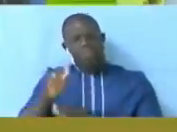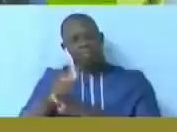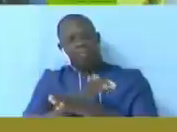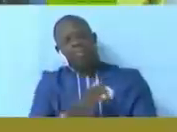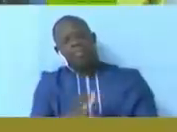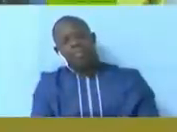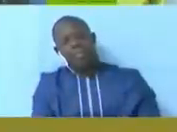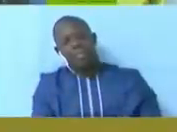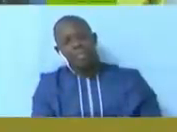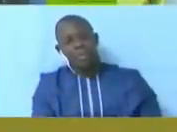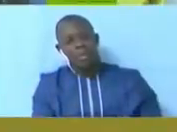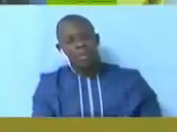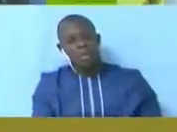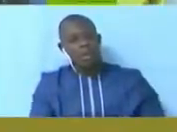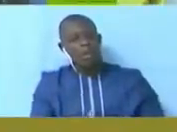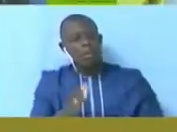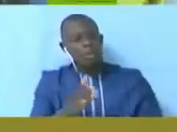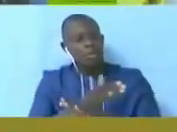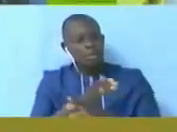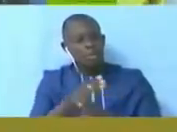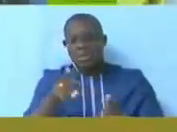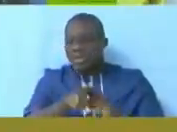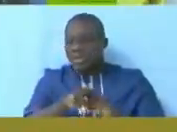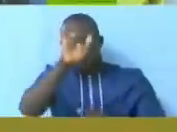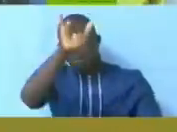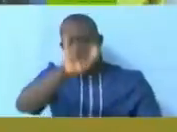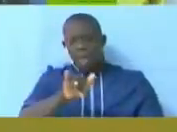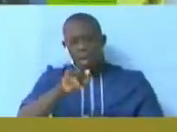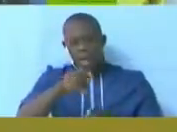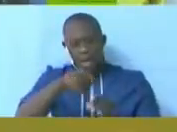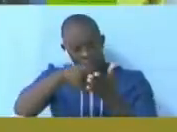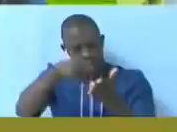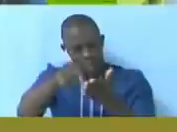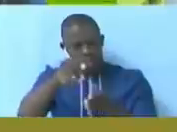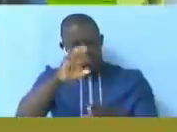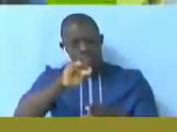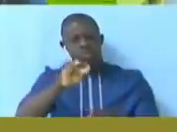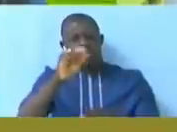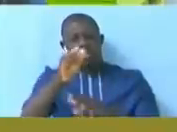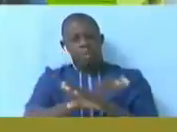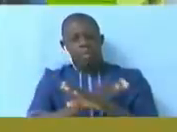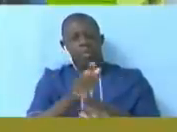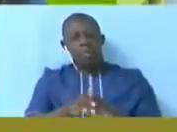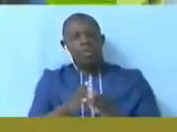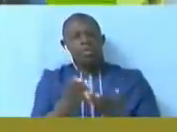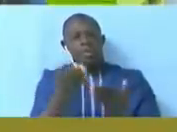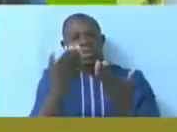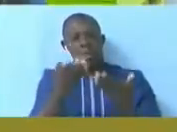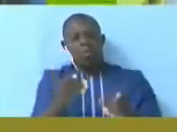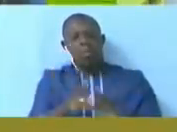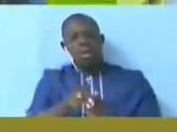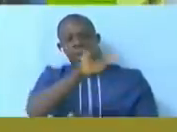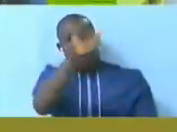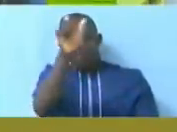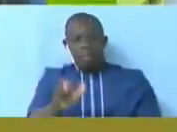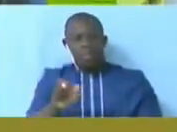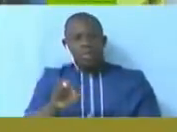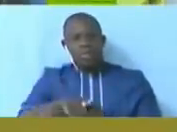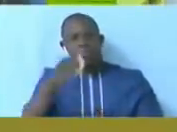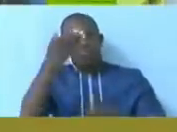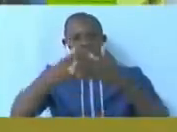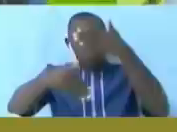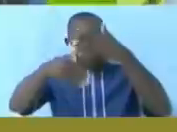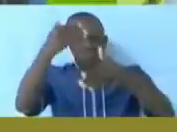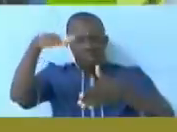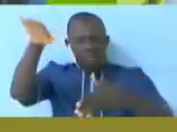was in the same year of the purchase. But it was angkili ngoni nengwaro mena firo keta. That they fenced the land. Yekeno ni nta ya sanzang.